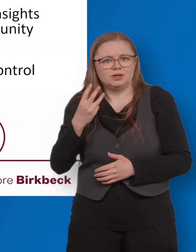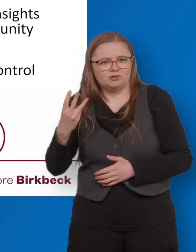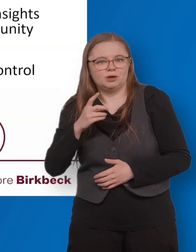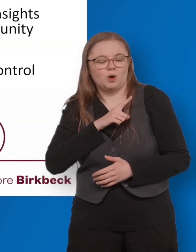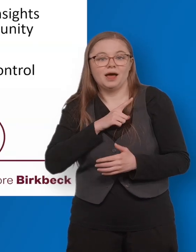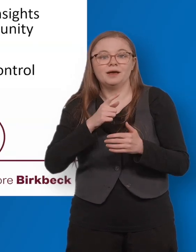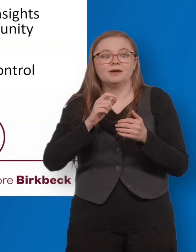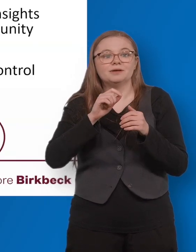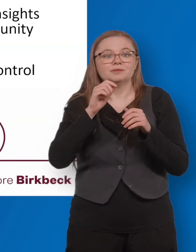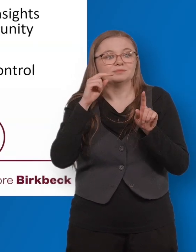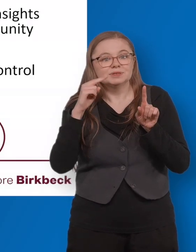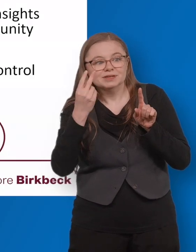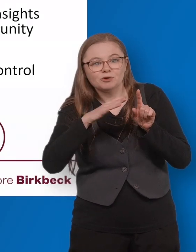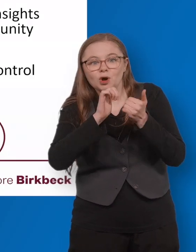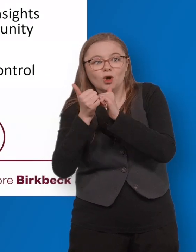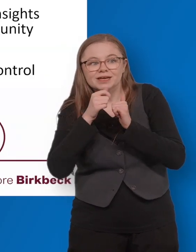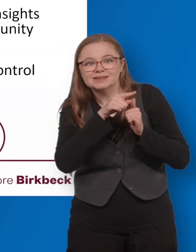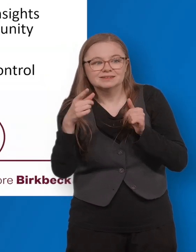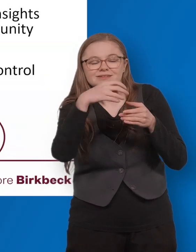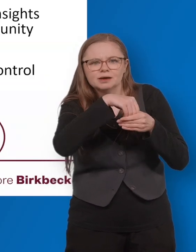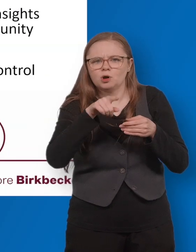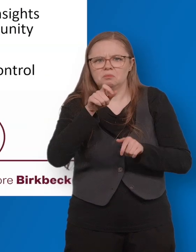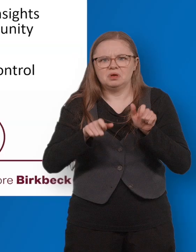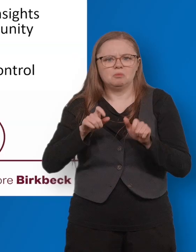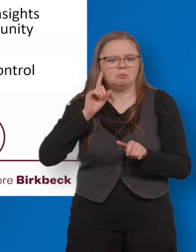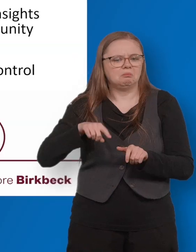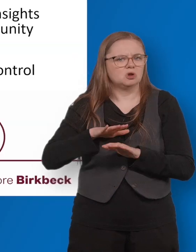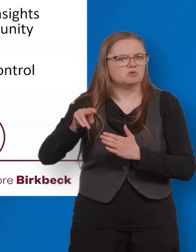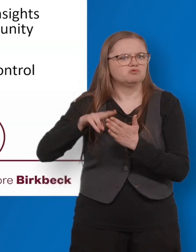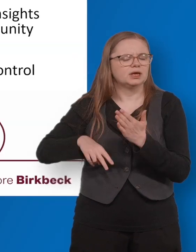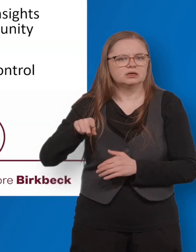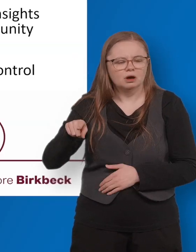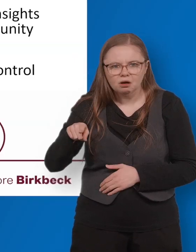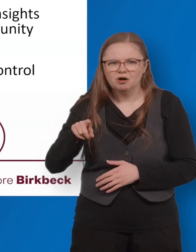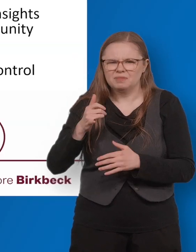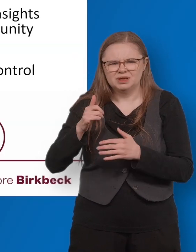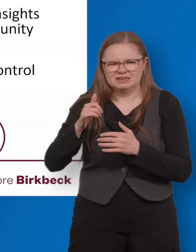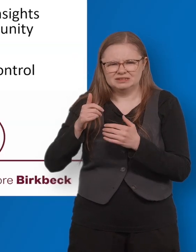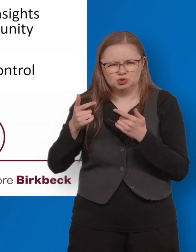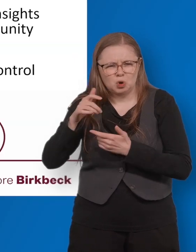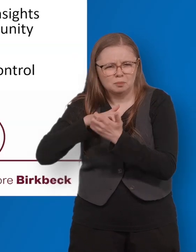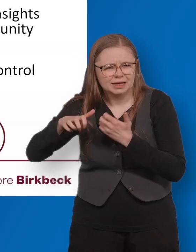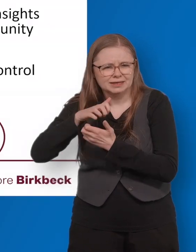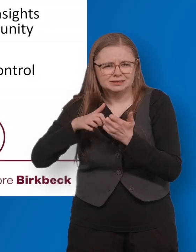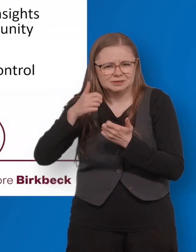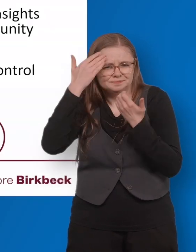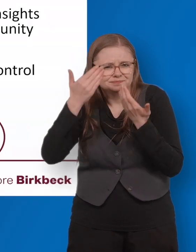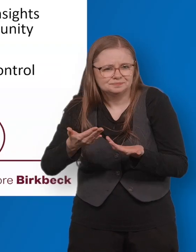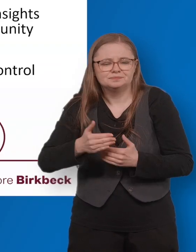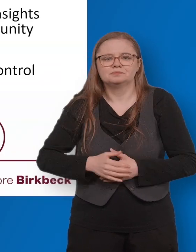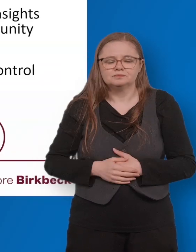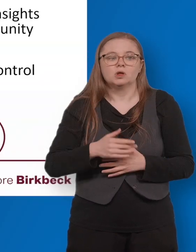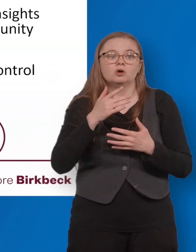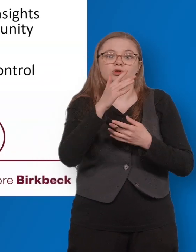it. Maybe the message was too complicated. Some of the societal benefits, of course, how